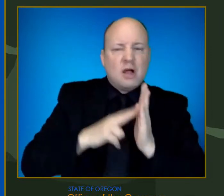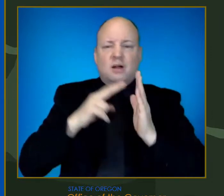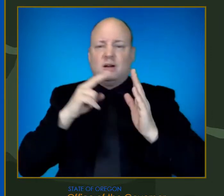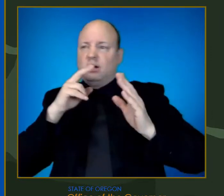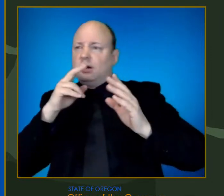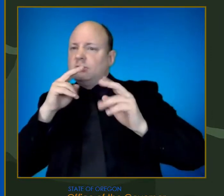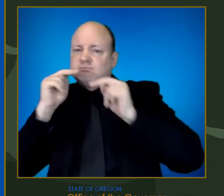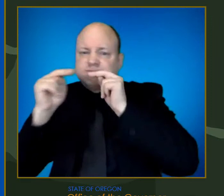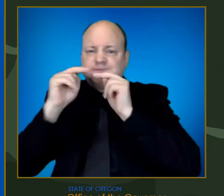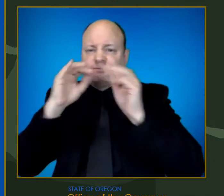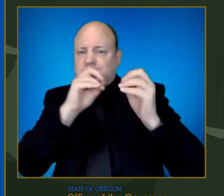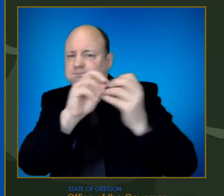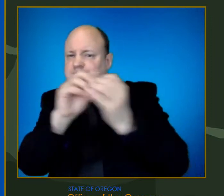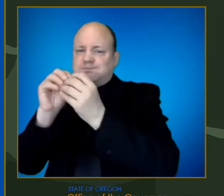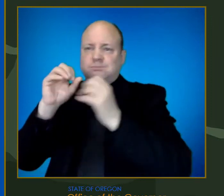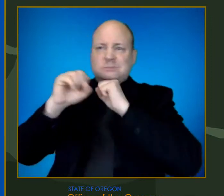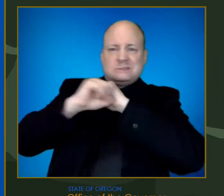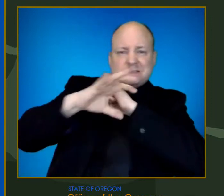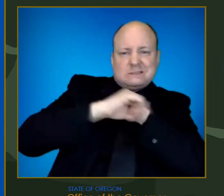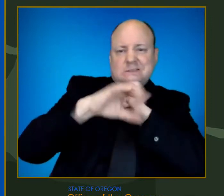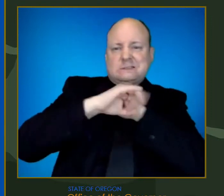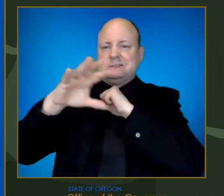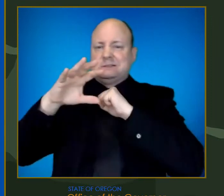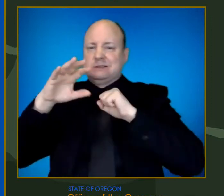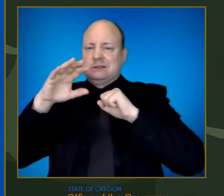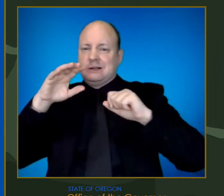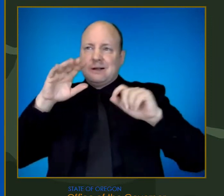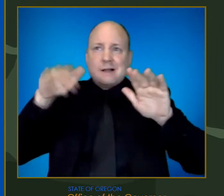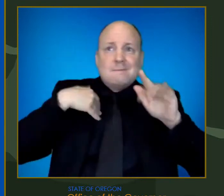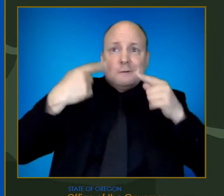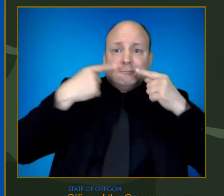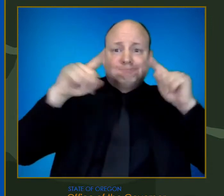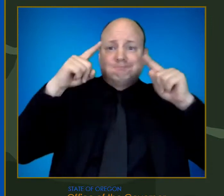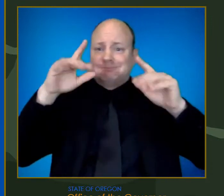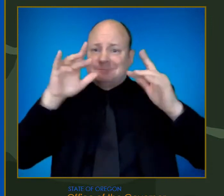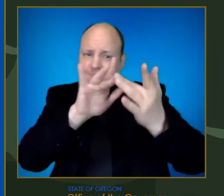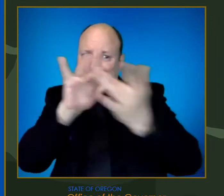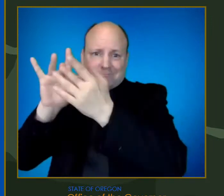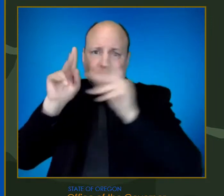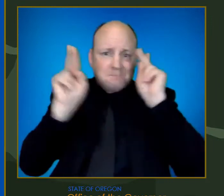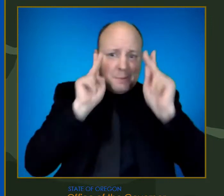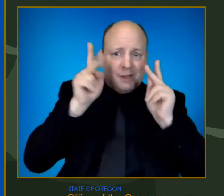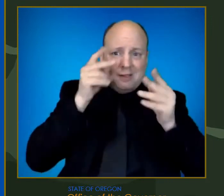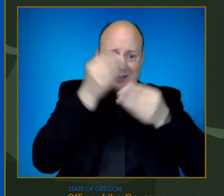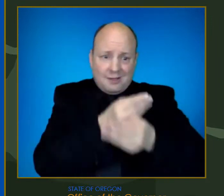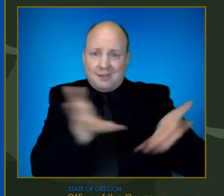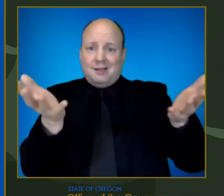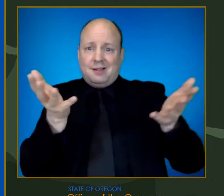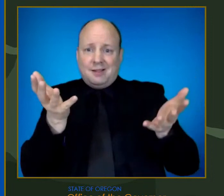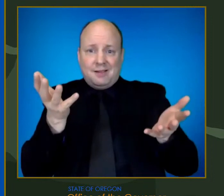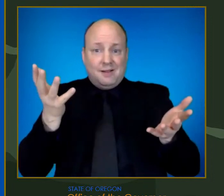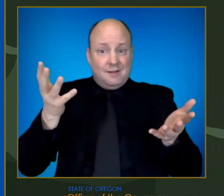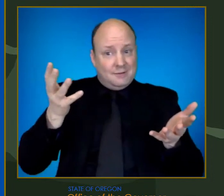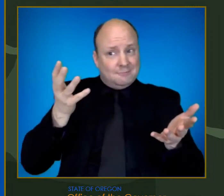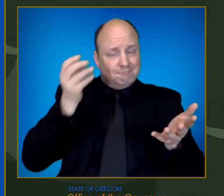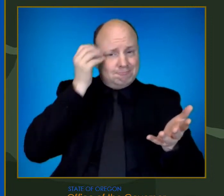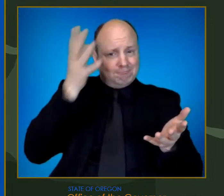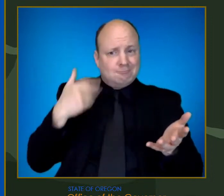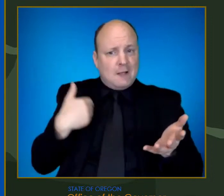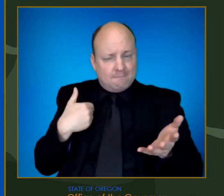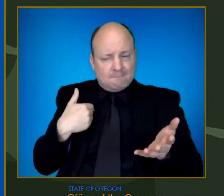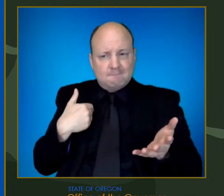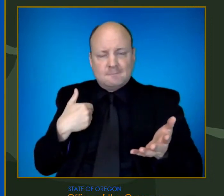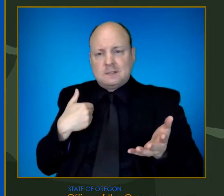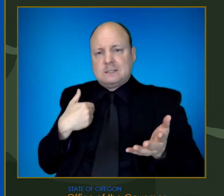campaigns micro-targeted at various audiences with the messages that we think are most effective at reaching them and overcoming hesitancy. You